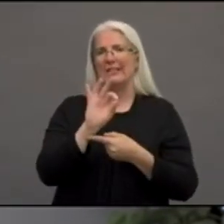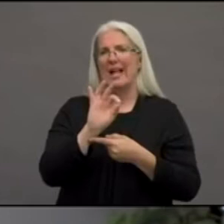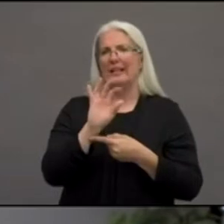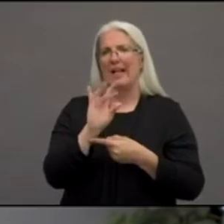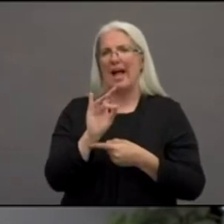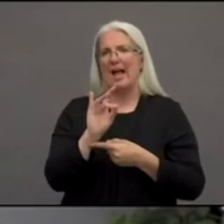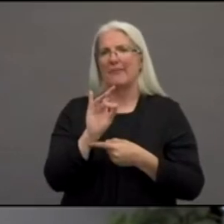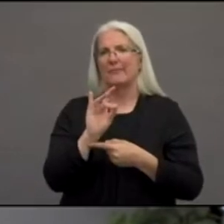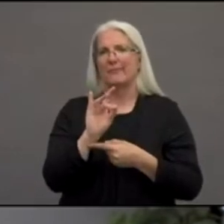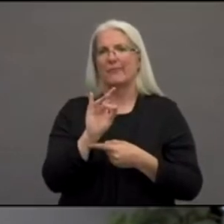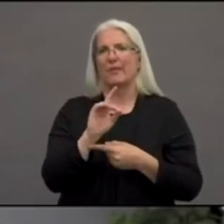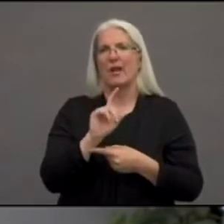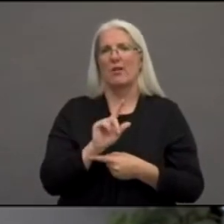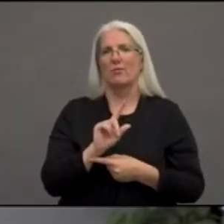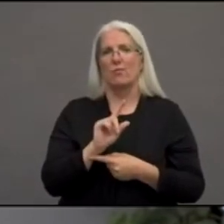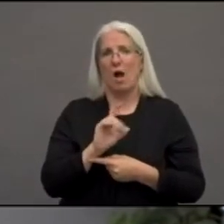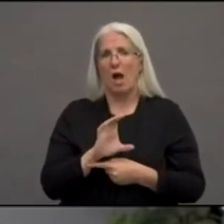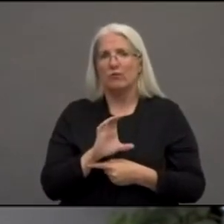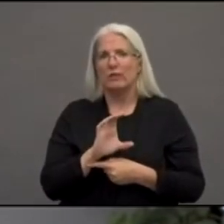100,